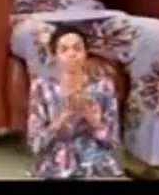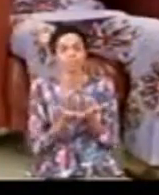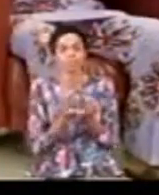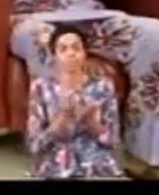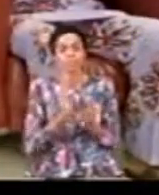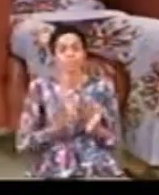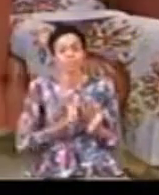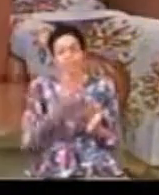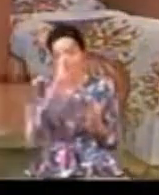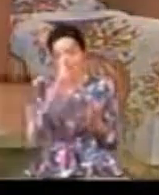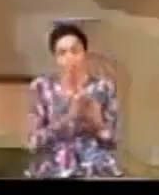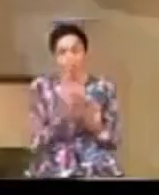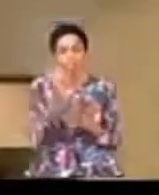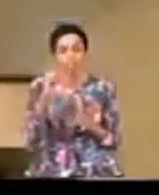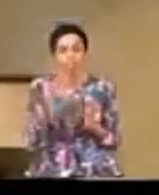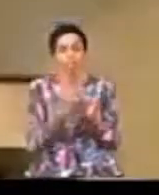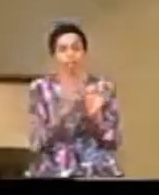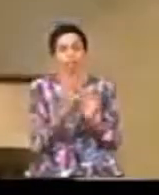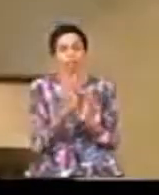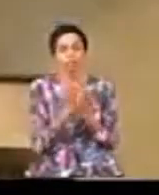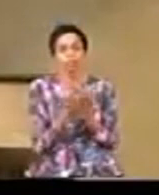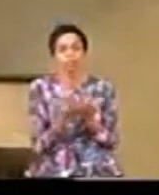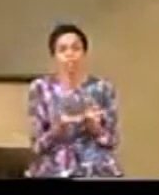Hallelujah. I believe the Bible